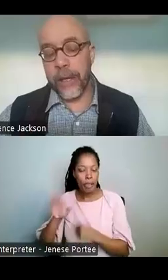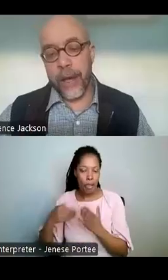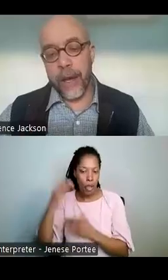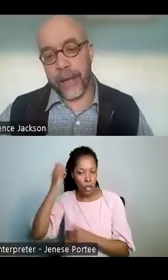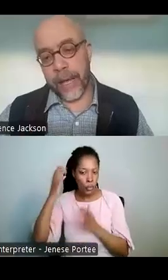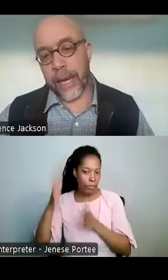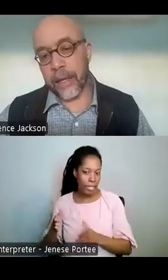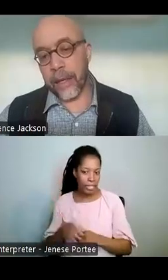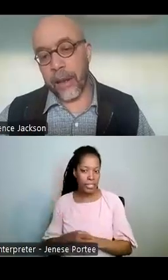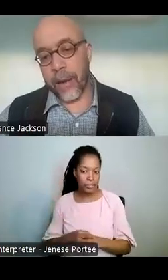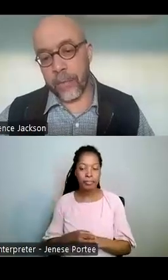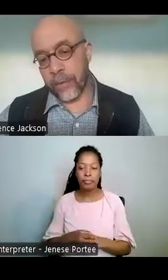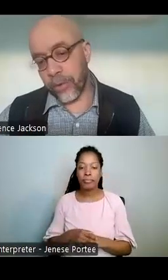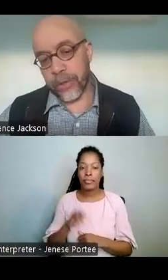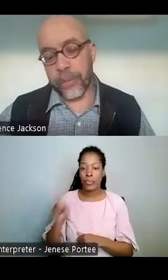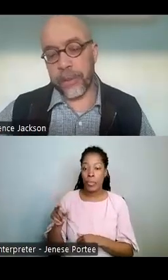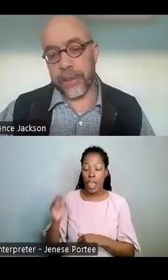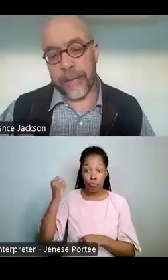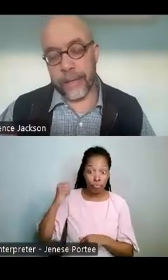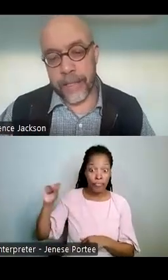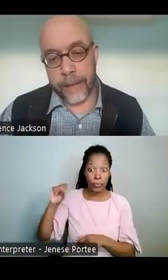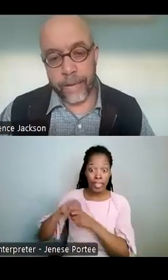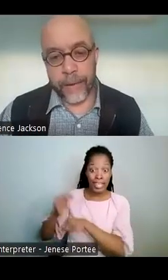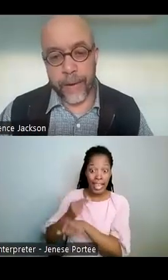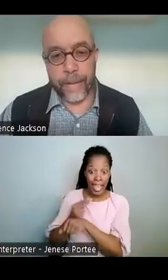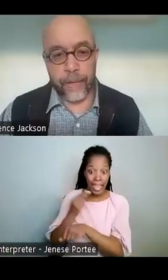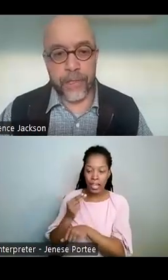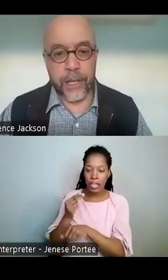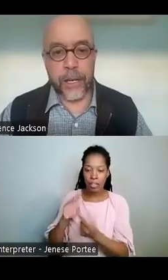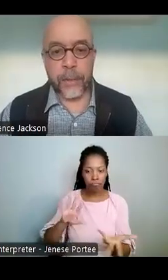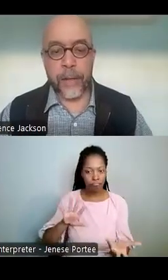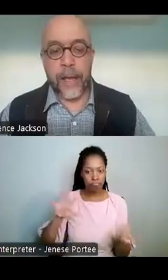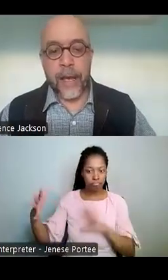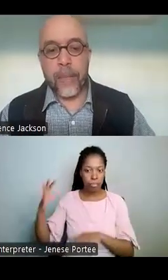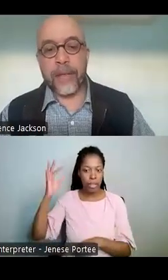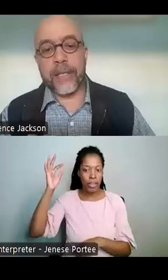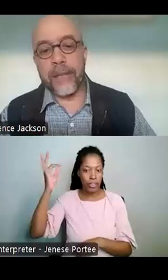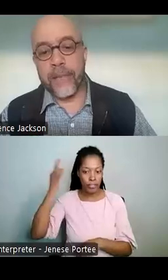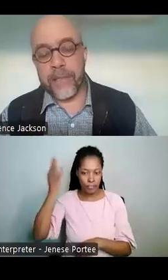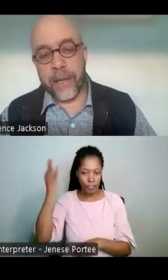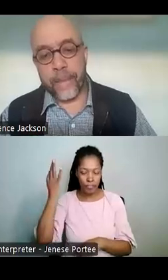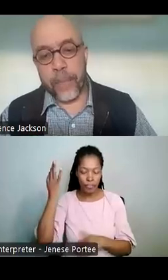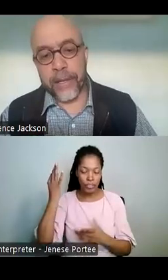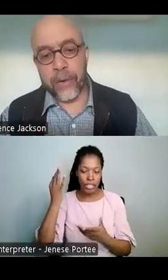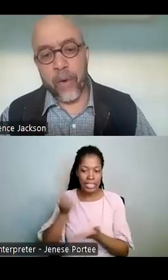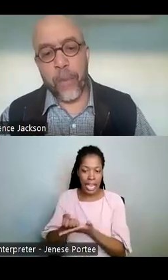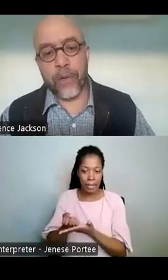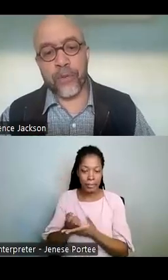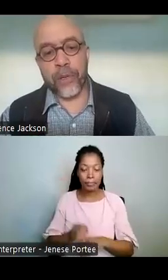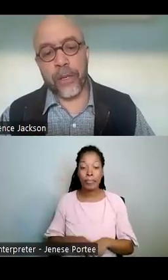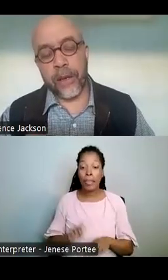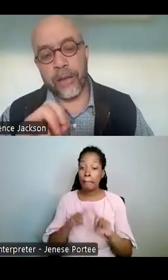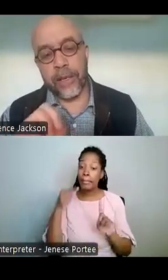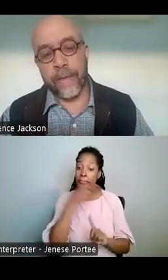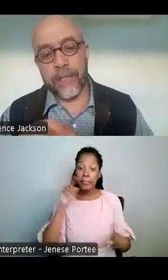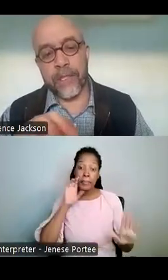revolution in Haiti completely devastated the French economy. But in this pastoral